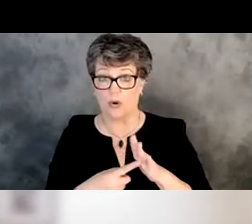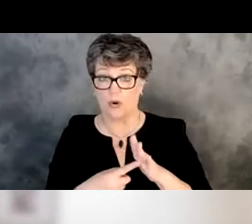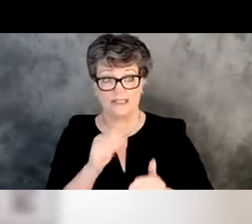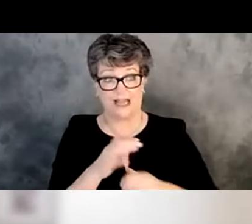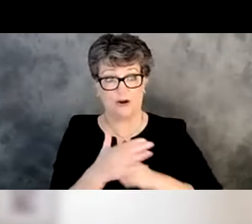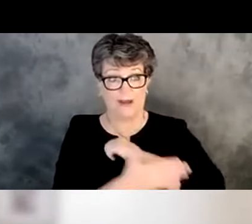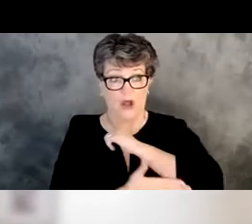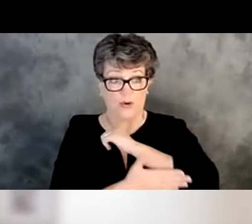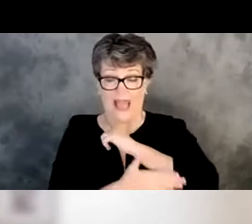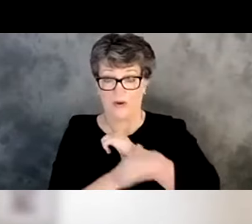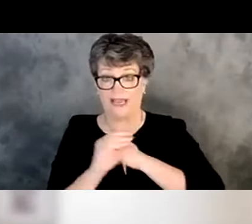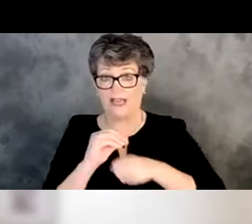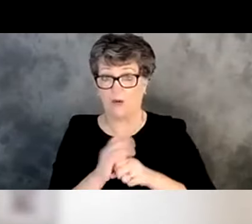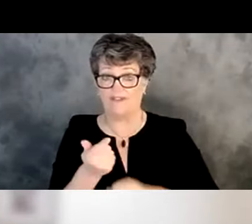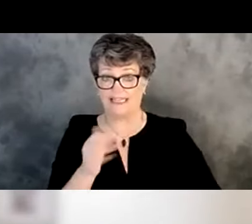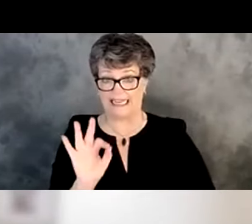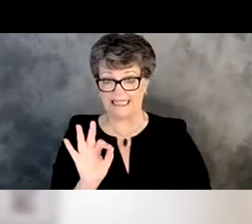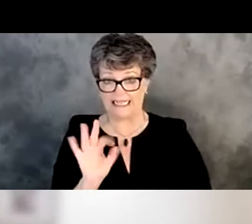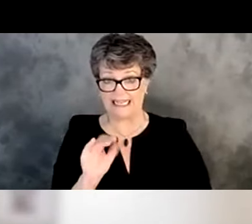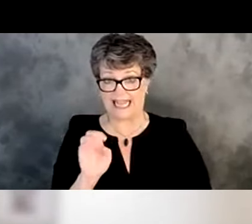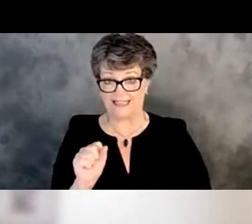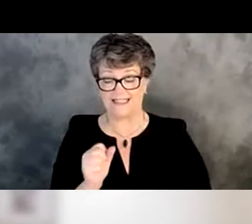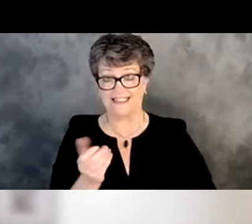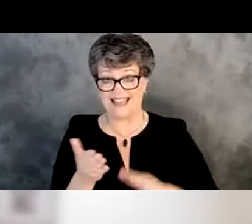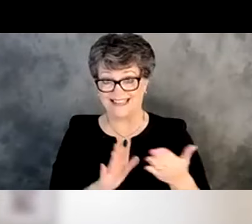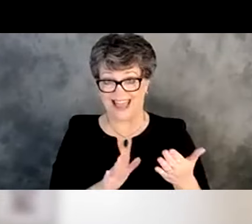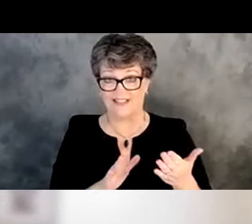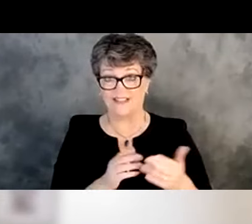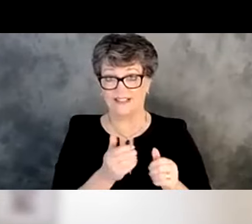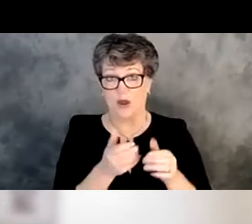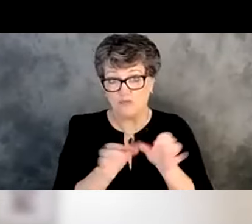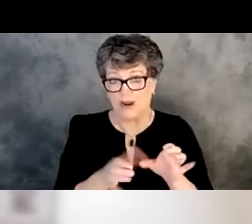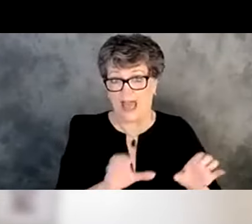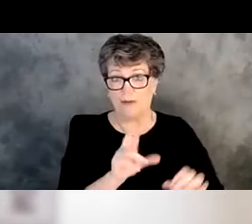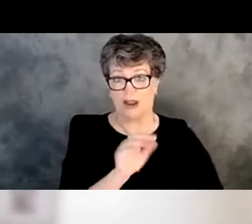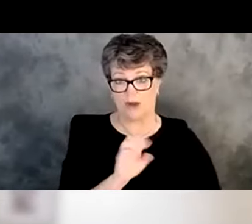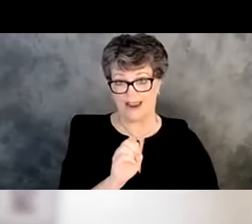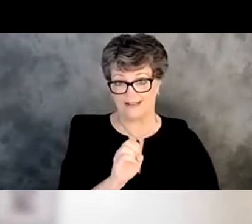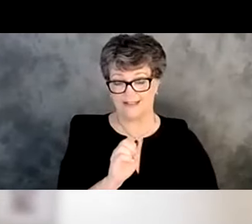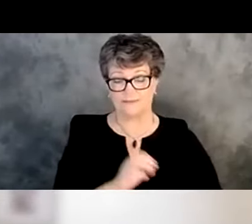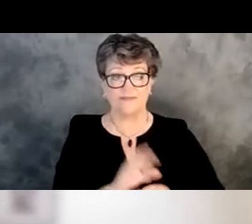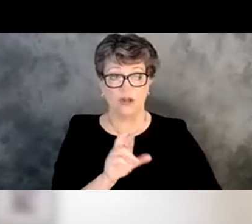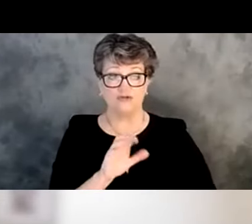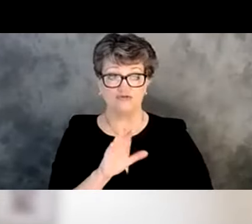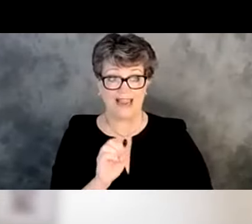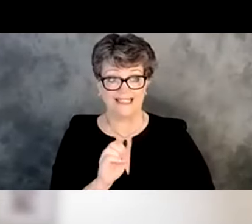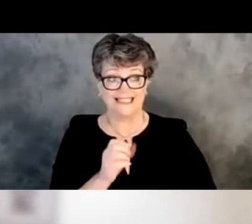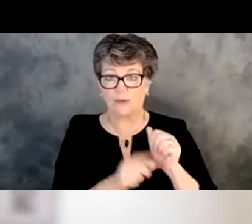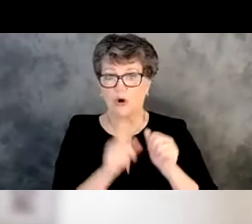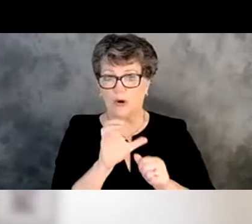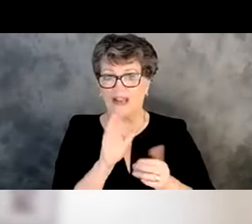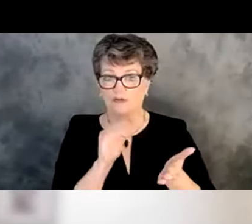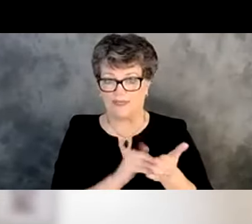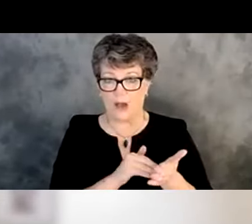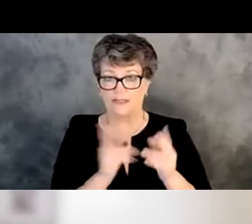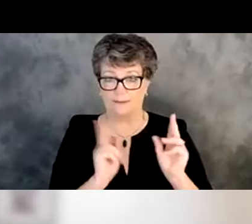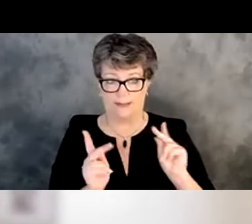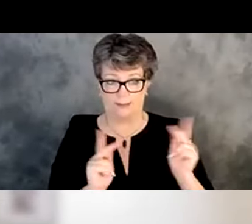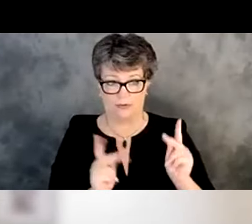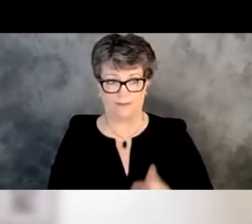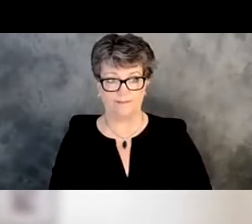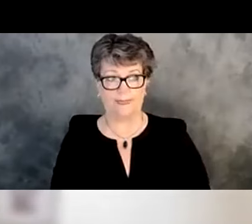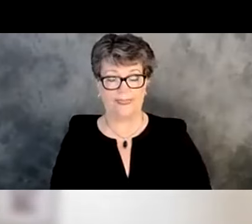County COVID-19 cases and deaths by race and ethnicity. And so rates are per 100,000 individuals.